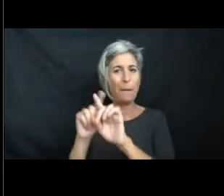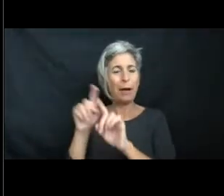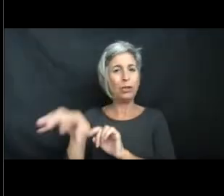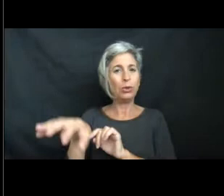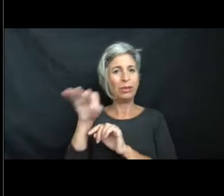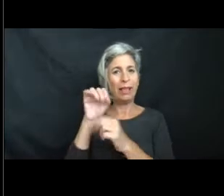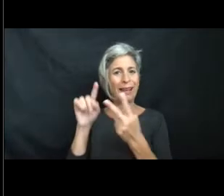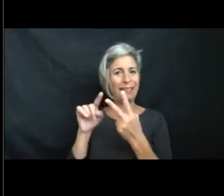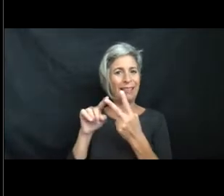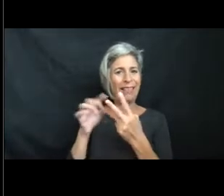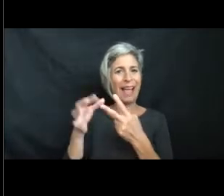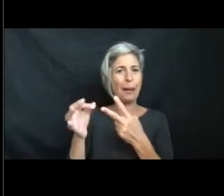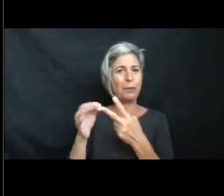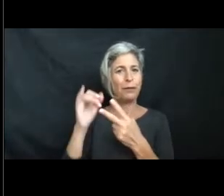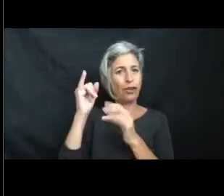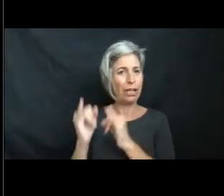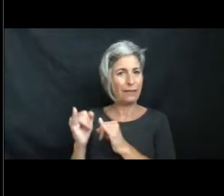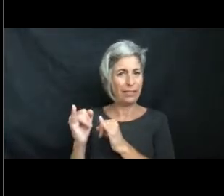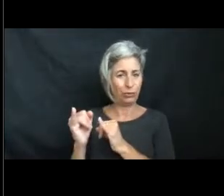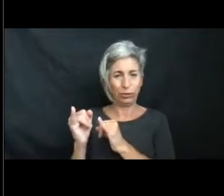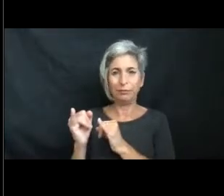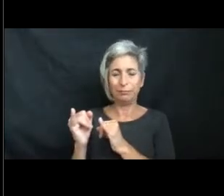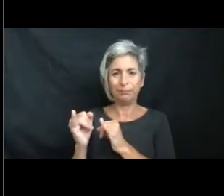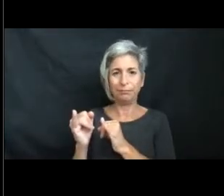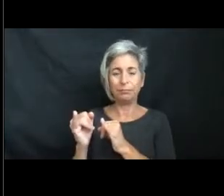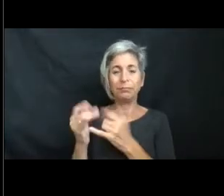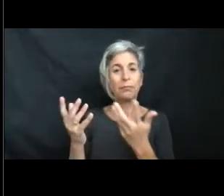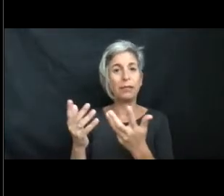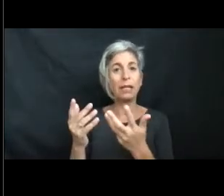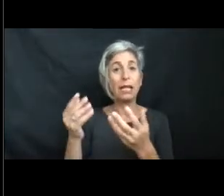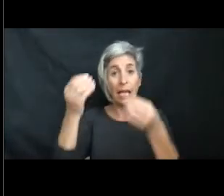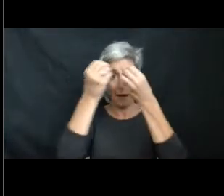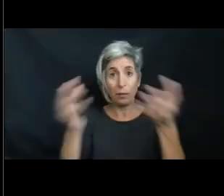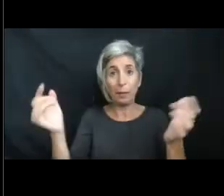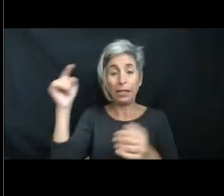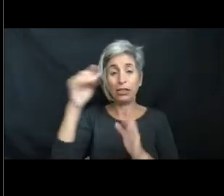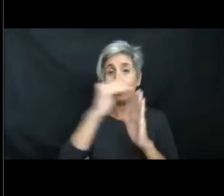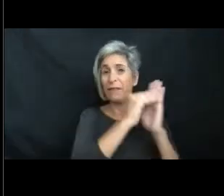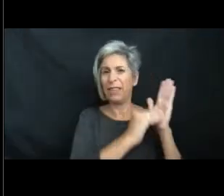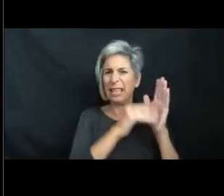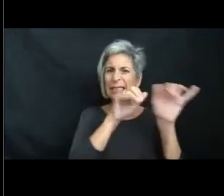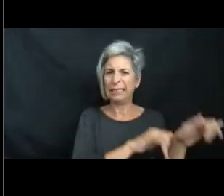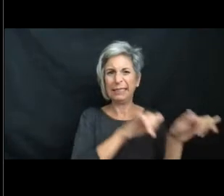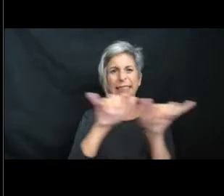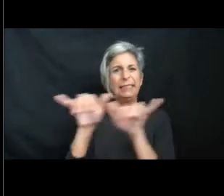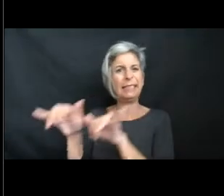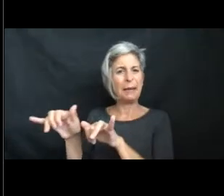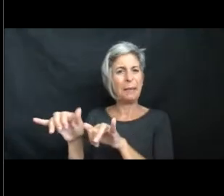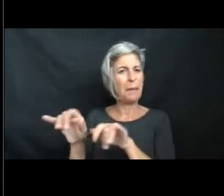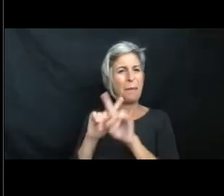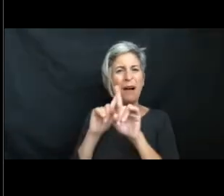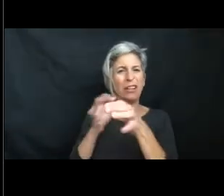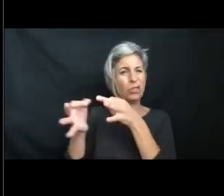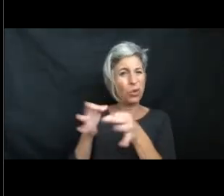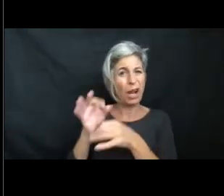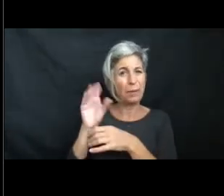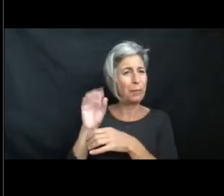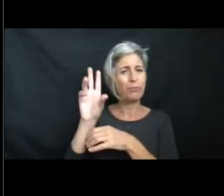individual option. The overall information that you have to fill out is very similar. You just don't have to describe the company you're working